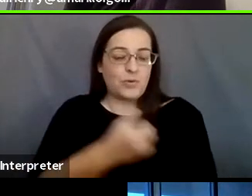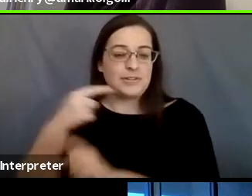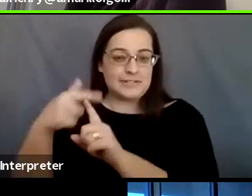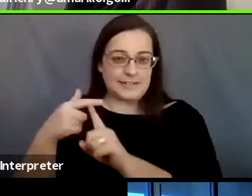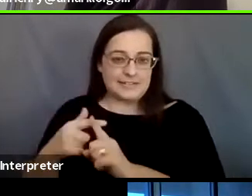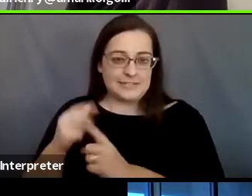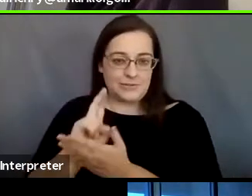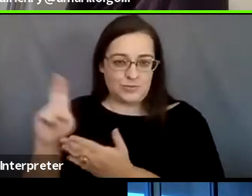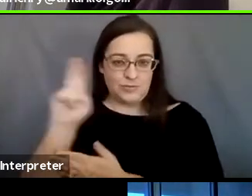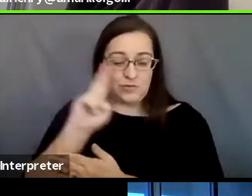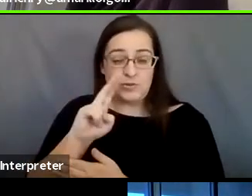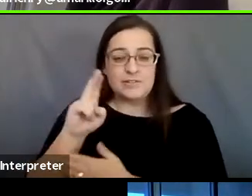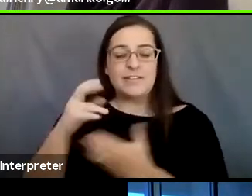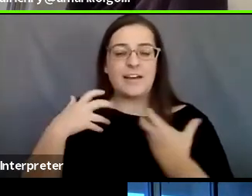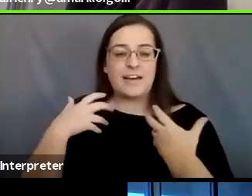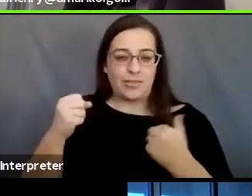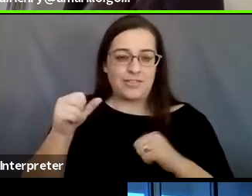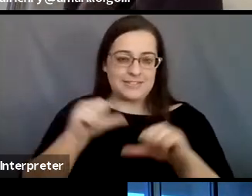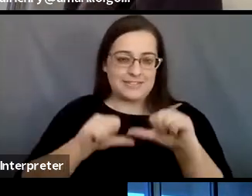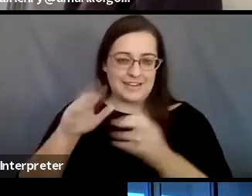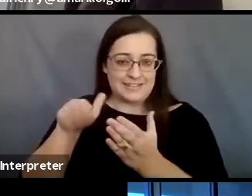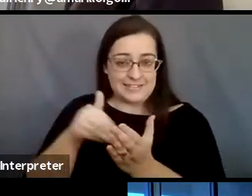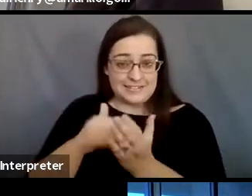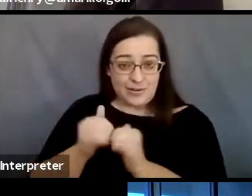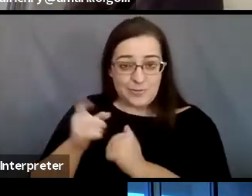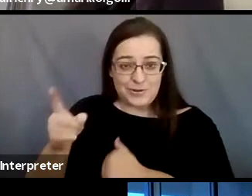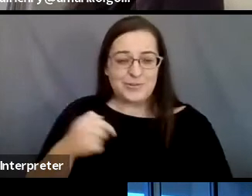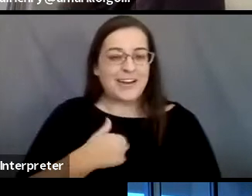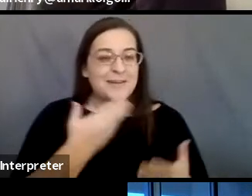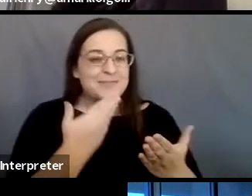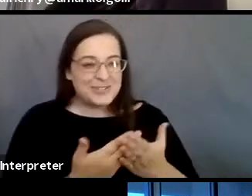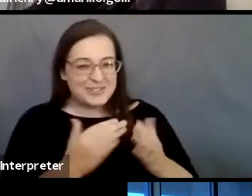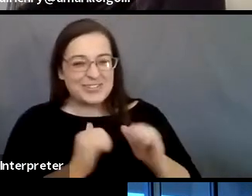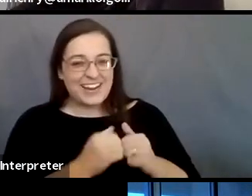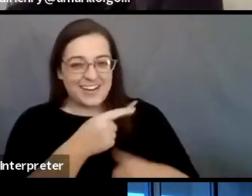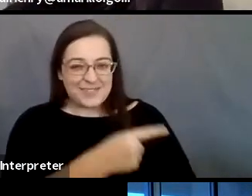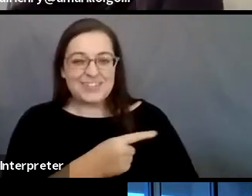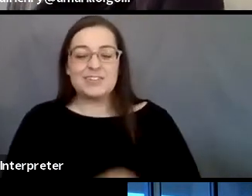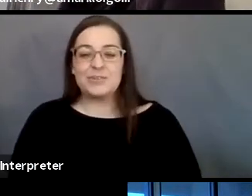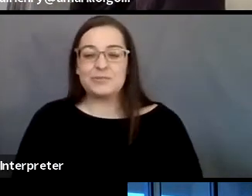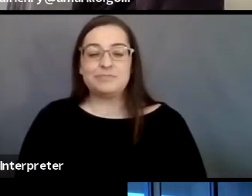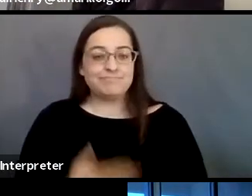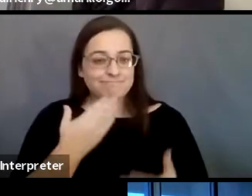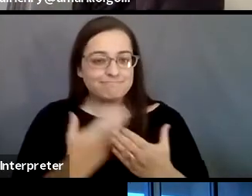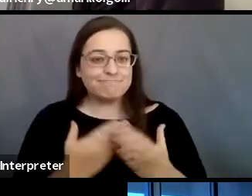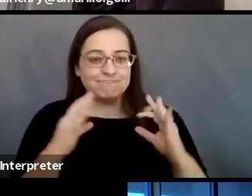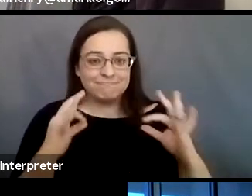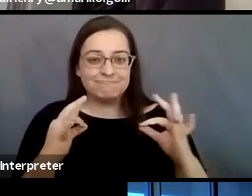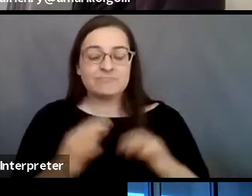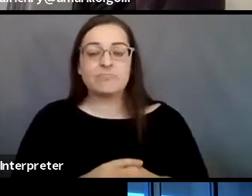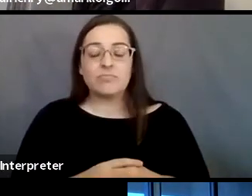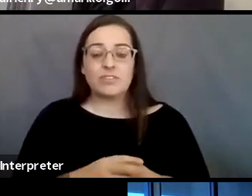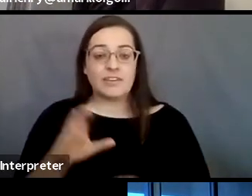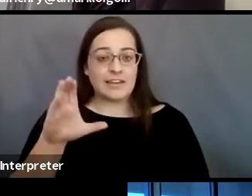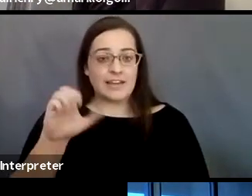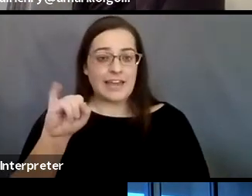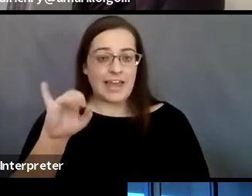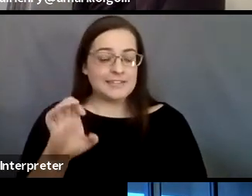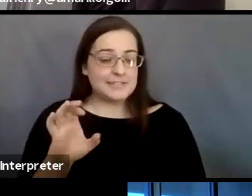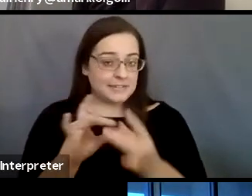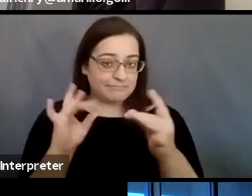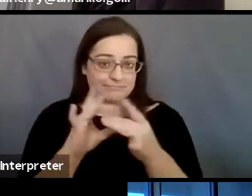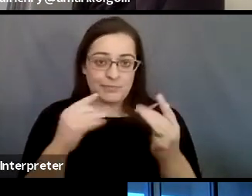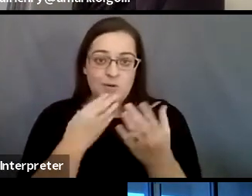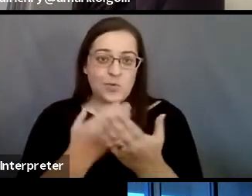Health Sciences Center. Dr. Milton, how are you today? I'm good. How are you, Dave? I'm good, thank you. Good. Casie said it very well